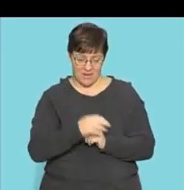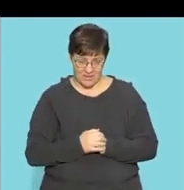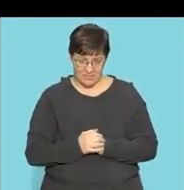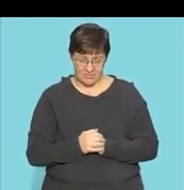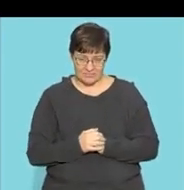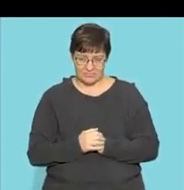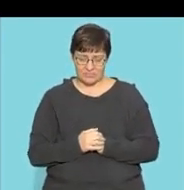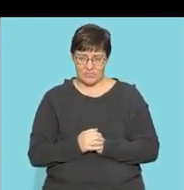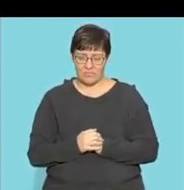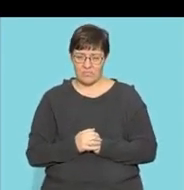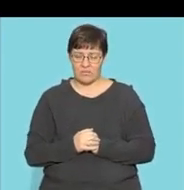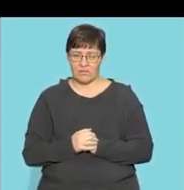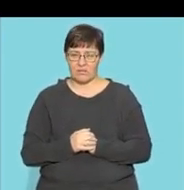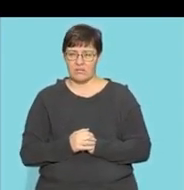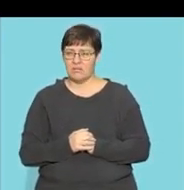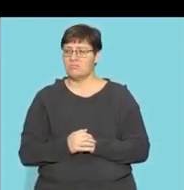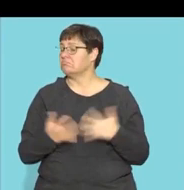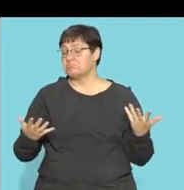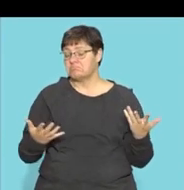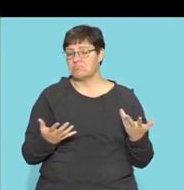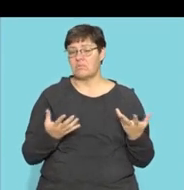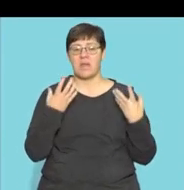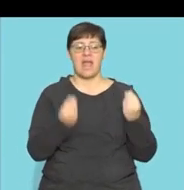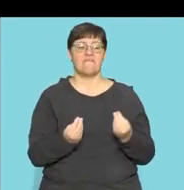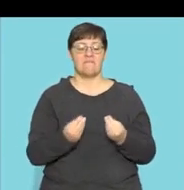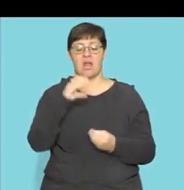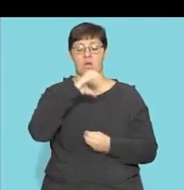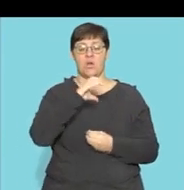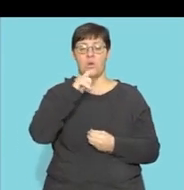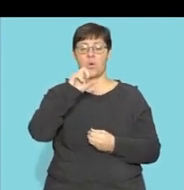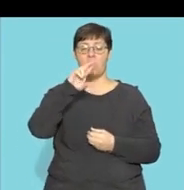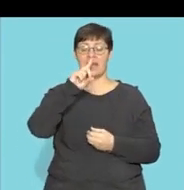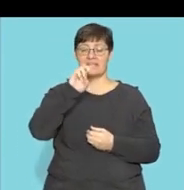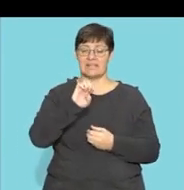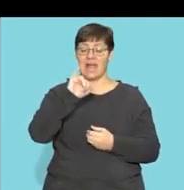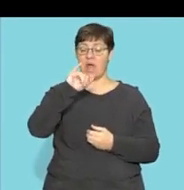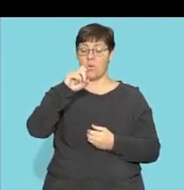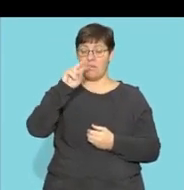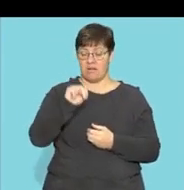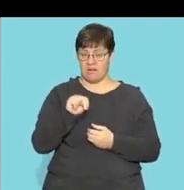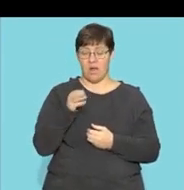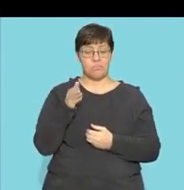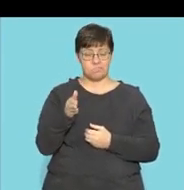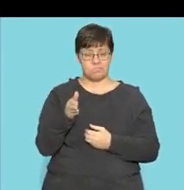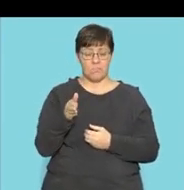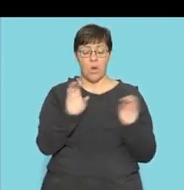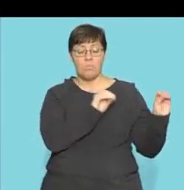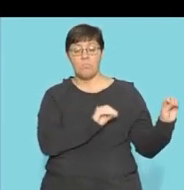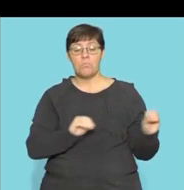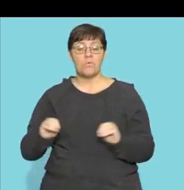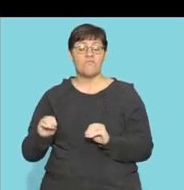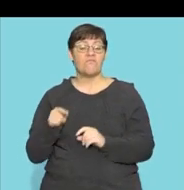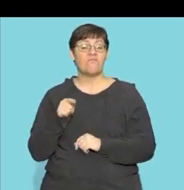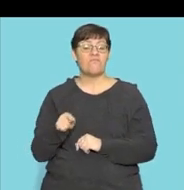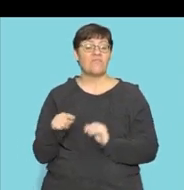So in the circuit over here, even if we had a chloride ion sitting over here, notice